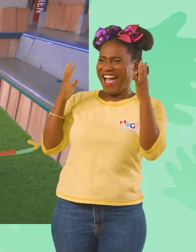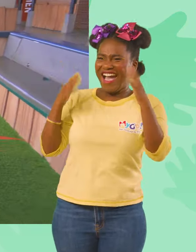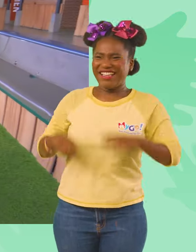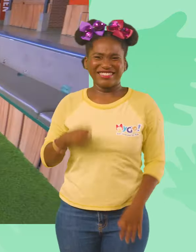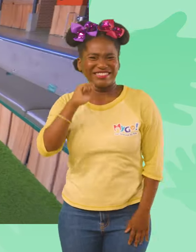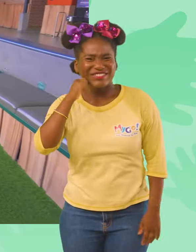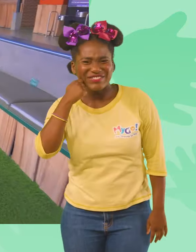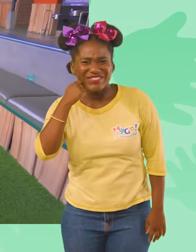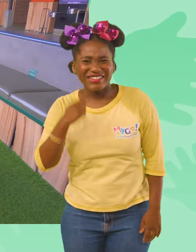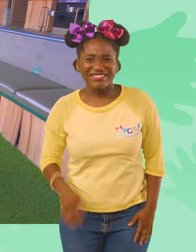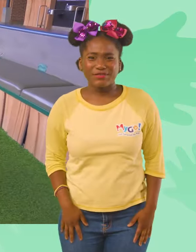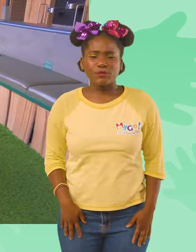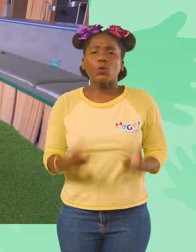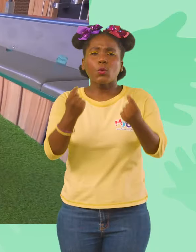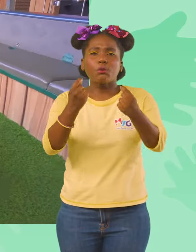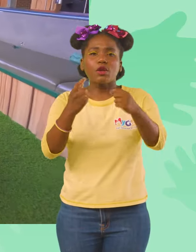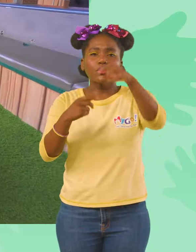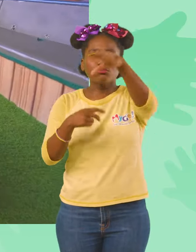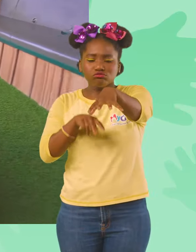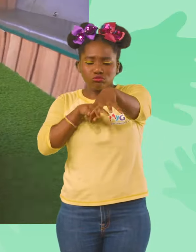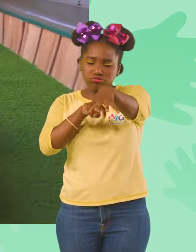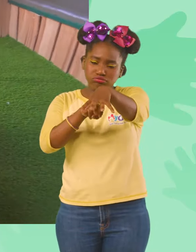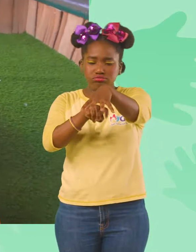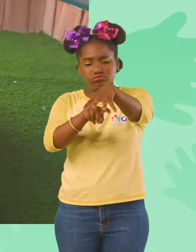Whoa. Whee. I'm gonna crawl through now.